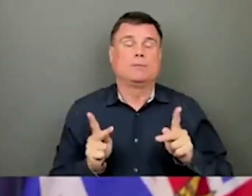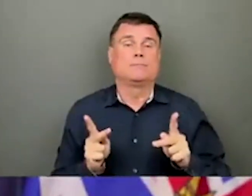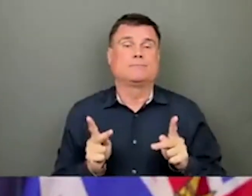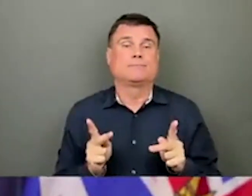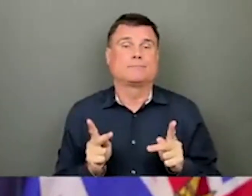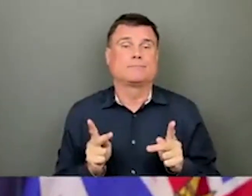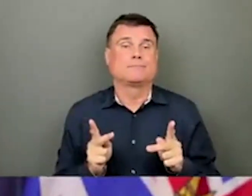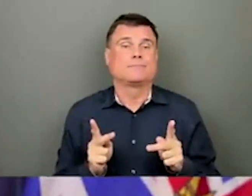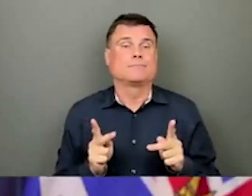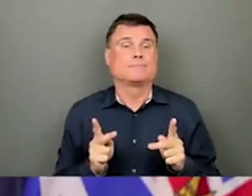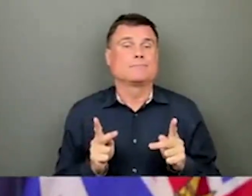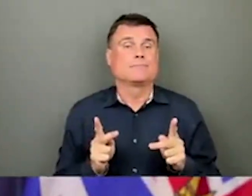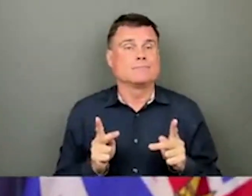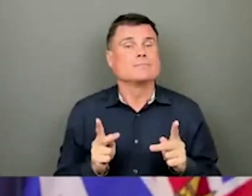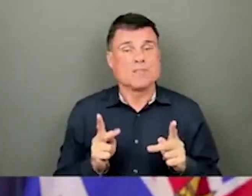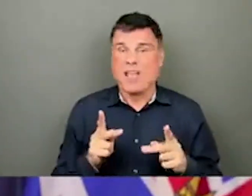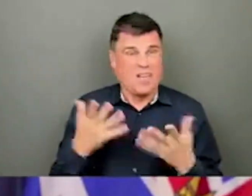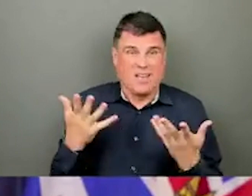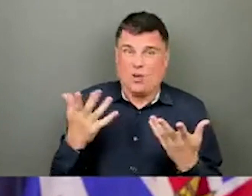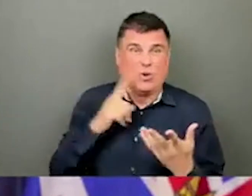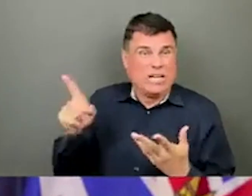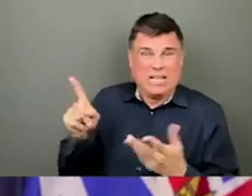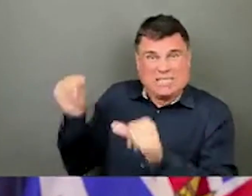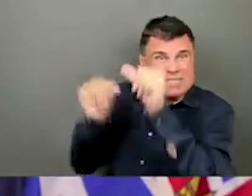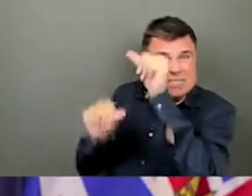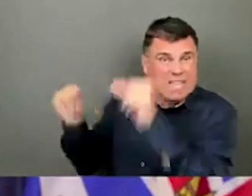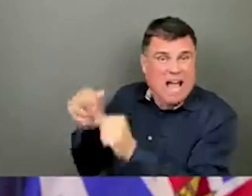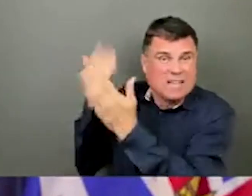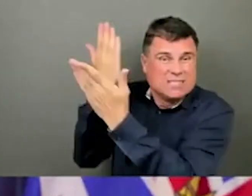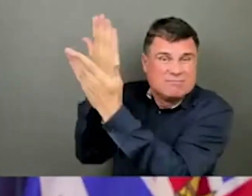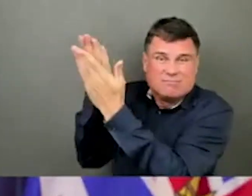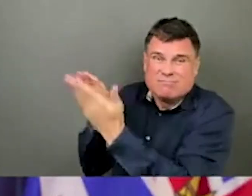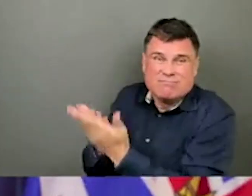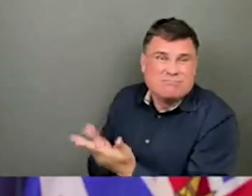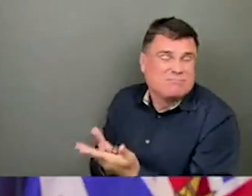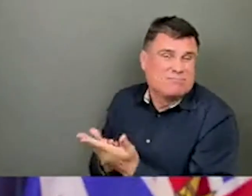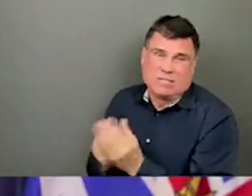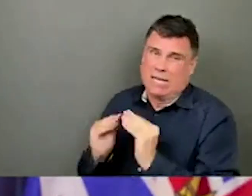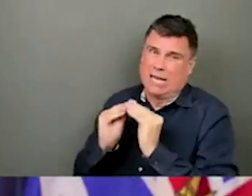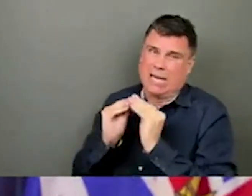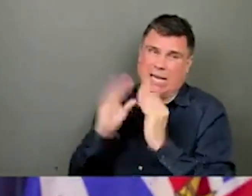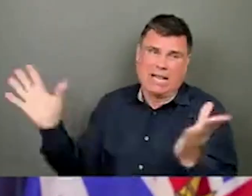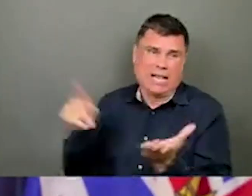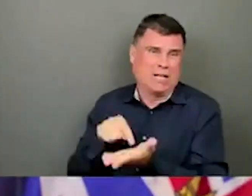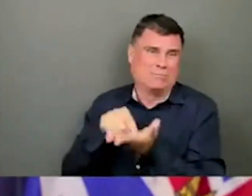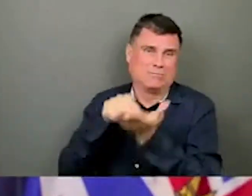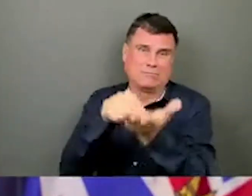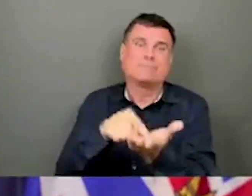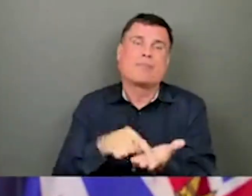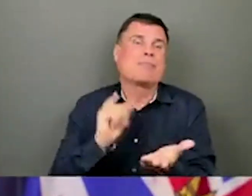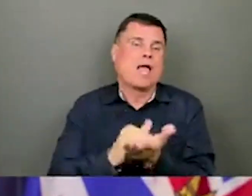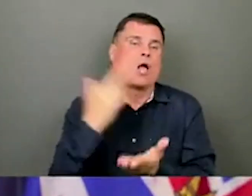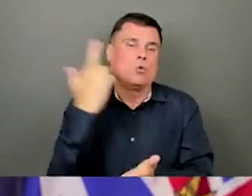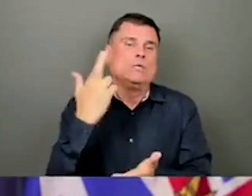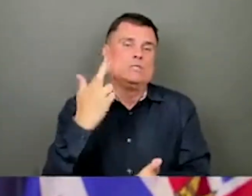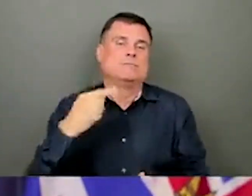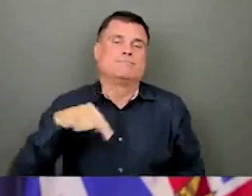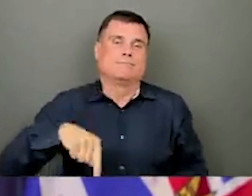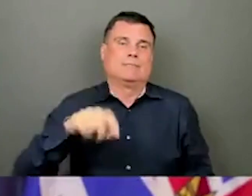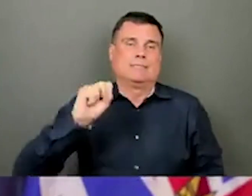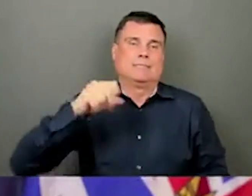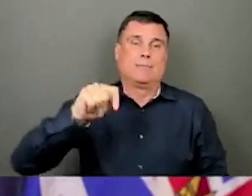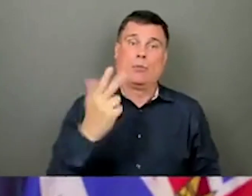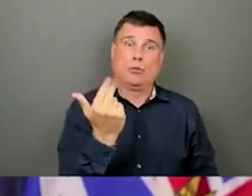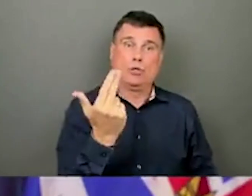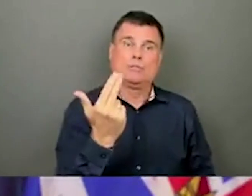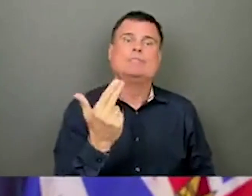and the clearest guidance it makes possible. That's why we're acting to ensure that as of September 13th, people will be